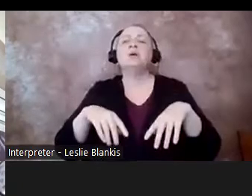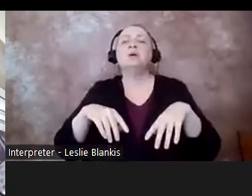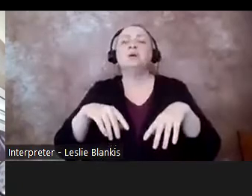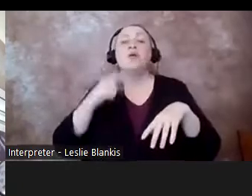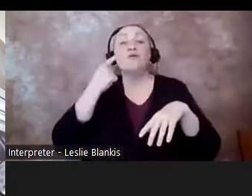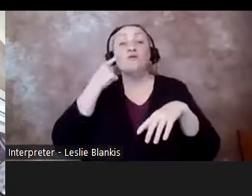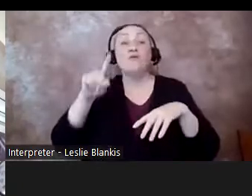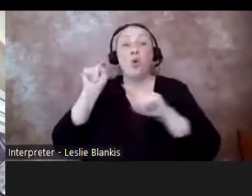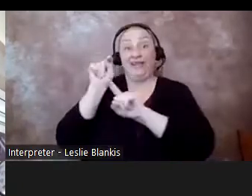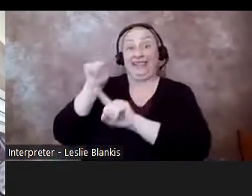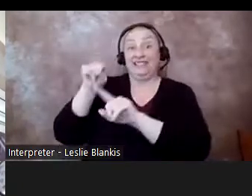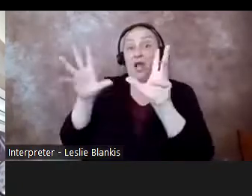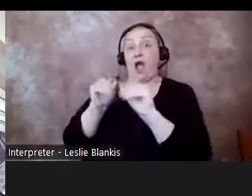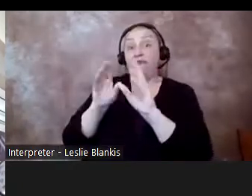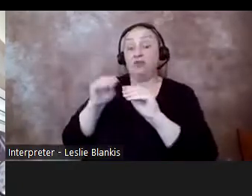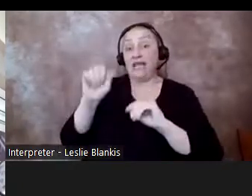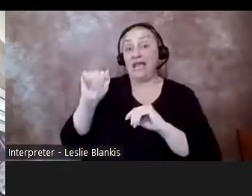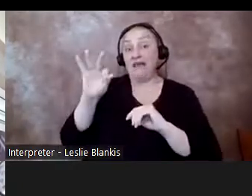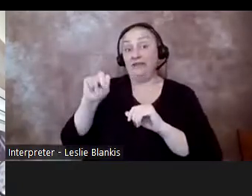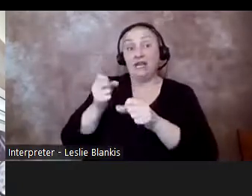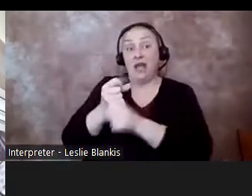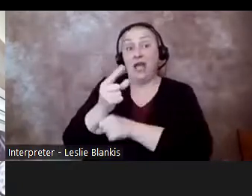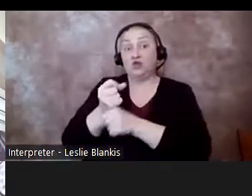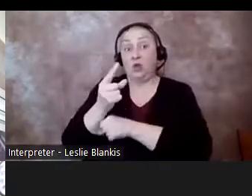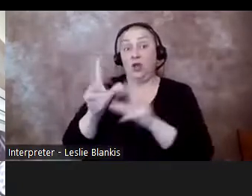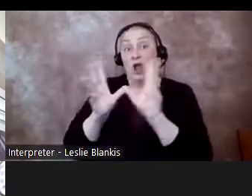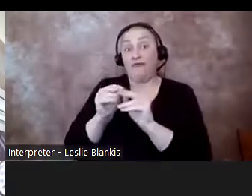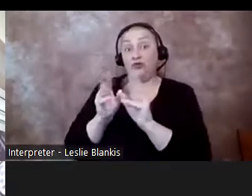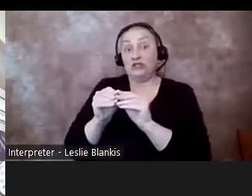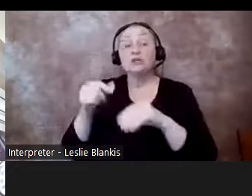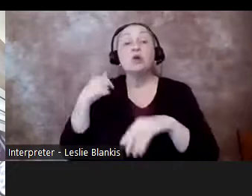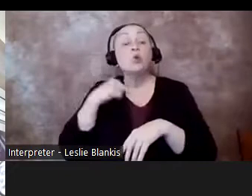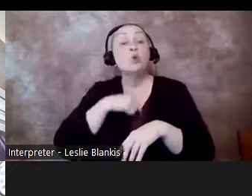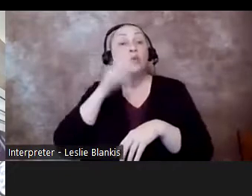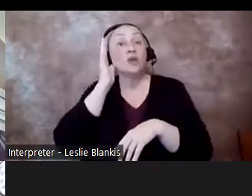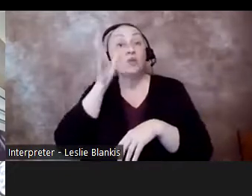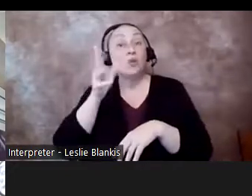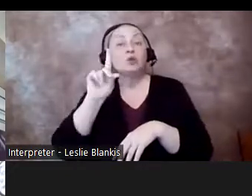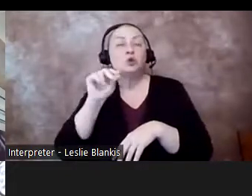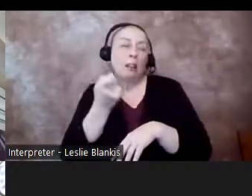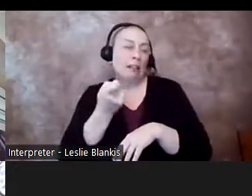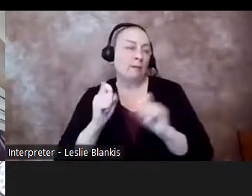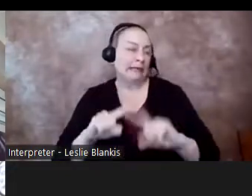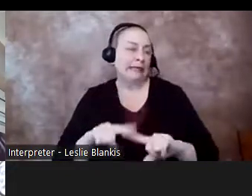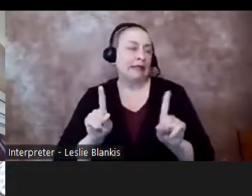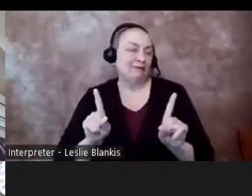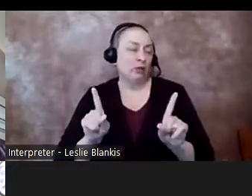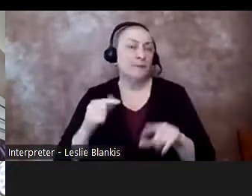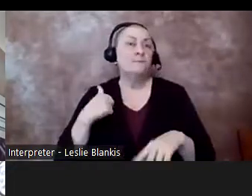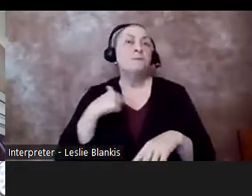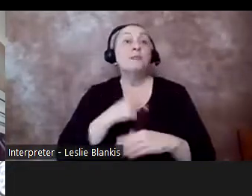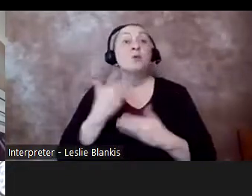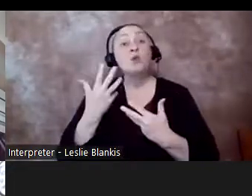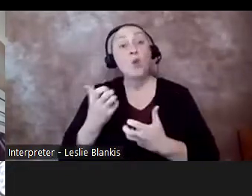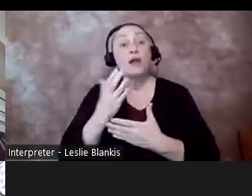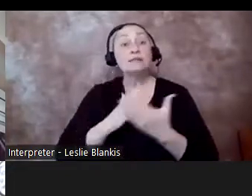the conference, the Access and Functional Needs Annual Conference, we are actually going to do it a little bit different, and we want